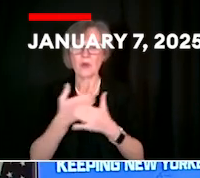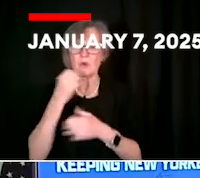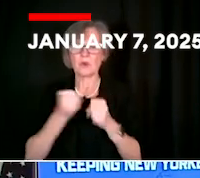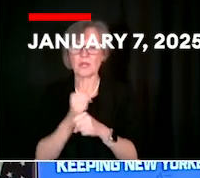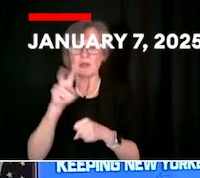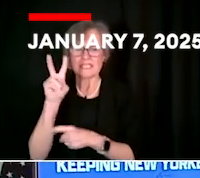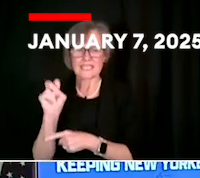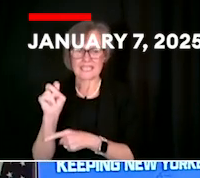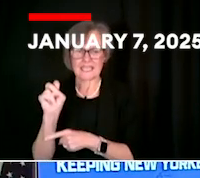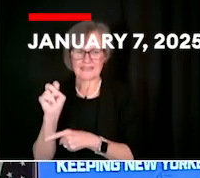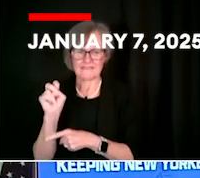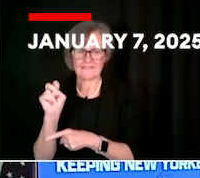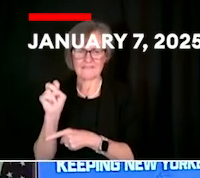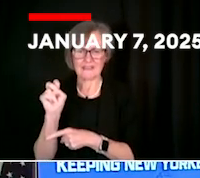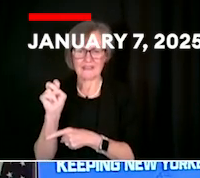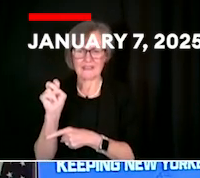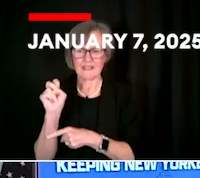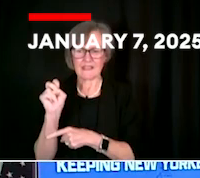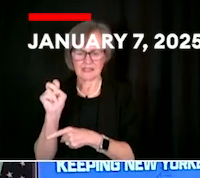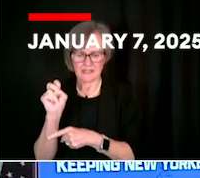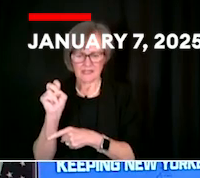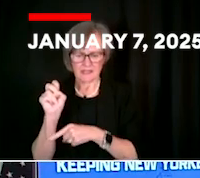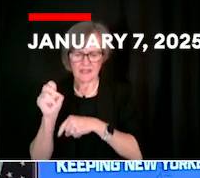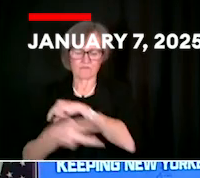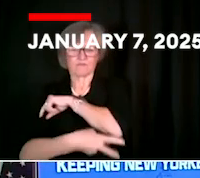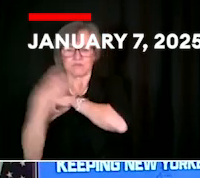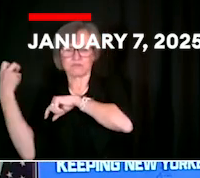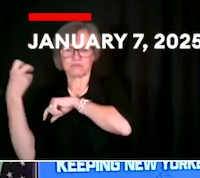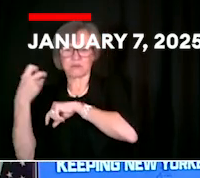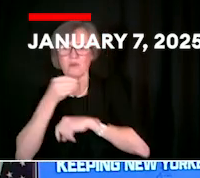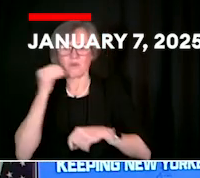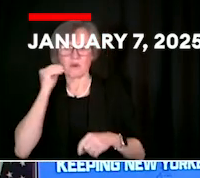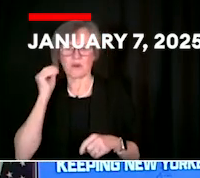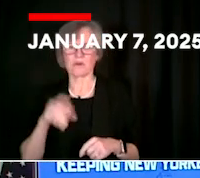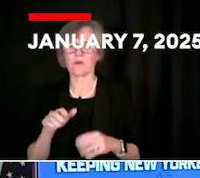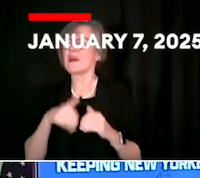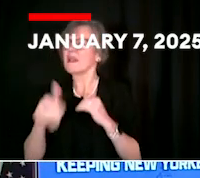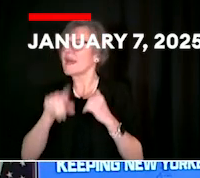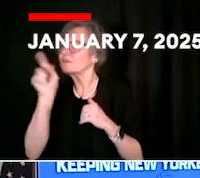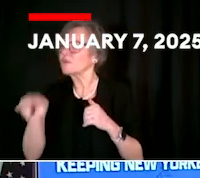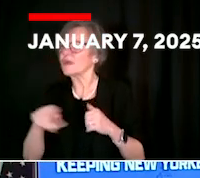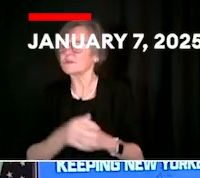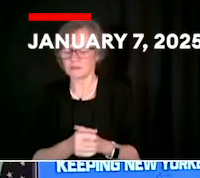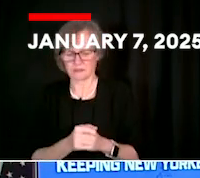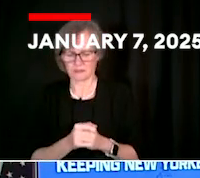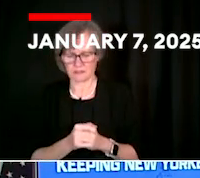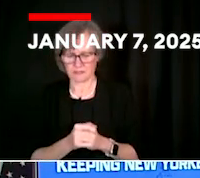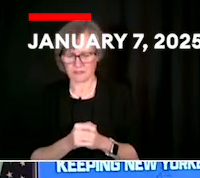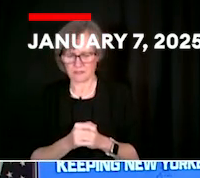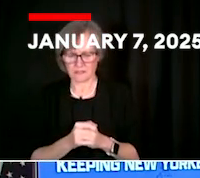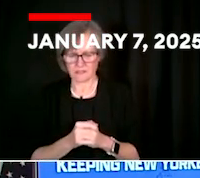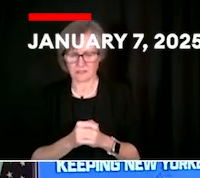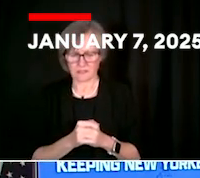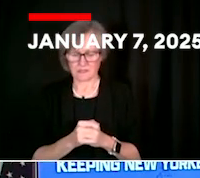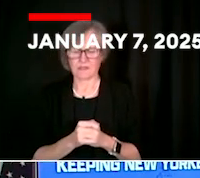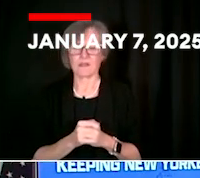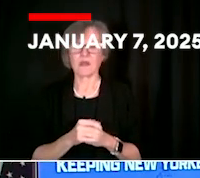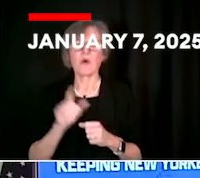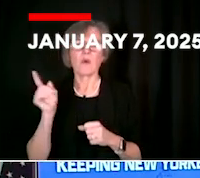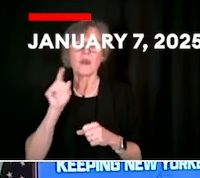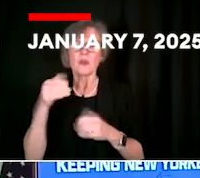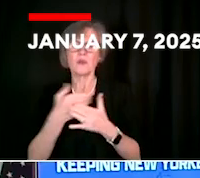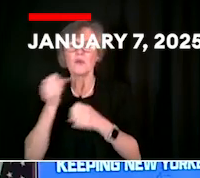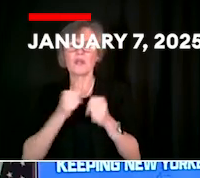when Gracie Mansion was burglarized and you weren't home? What was the next question you asked me? Yes. Where were you on New Year's Eve